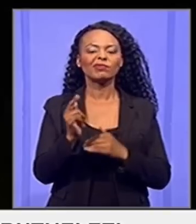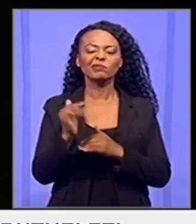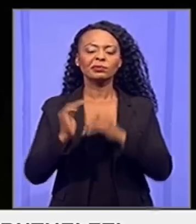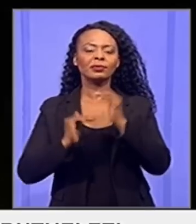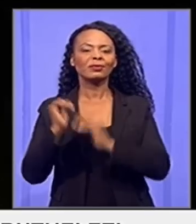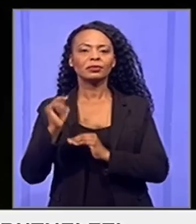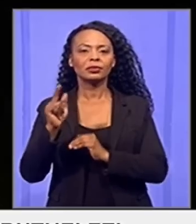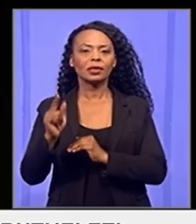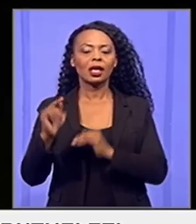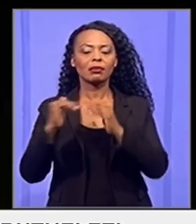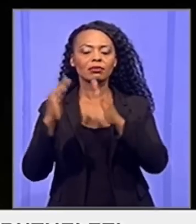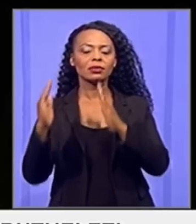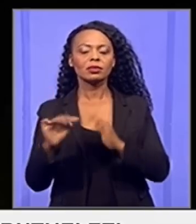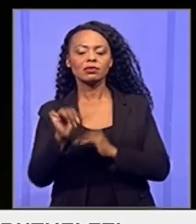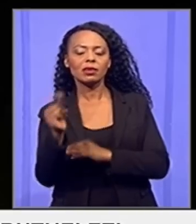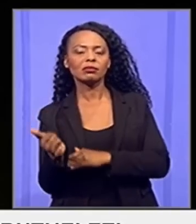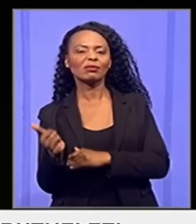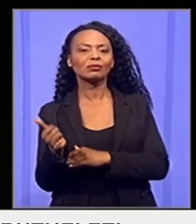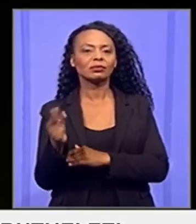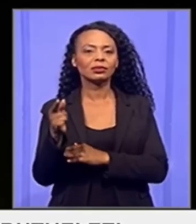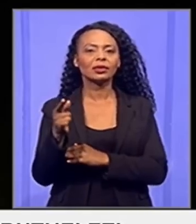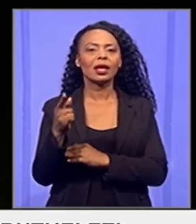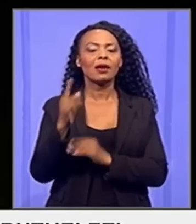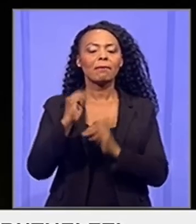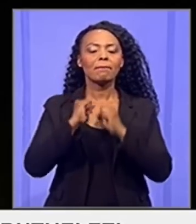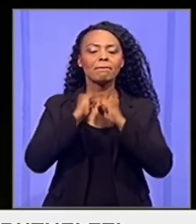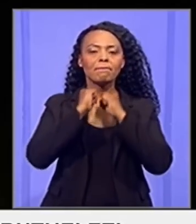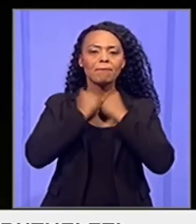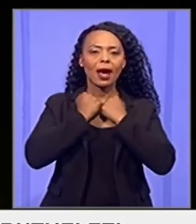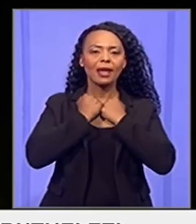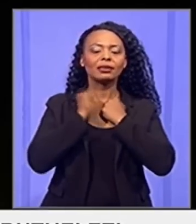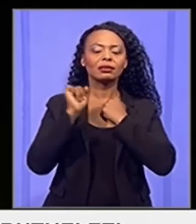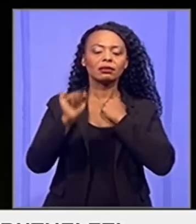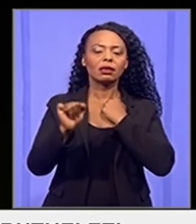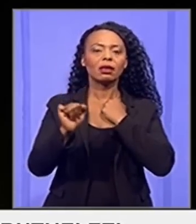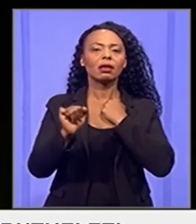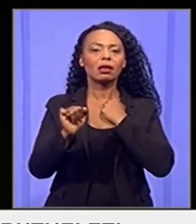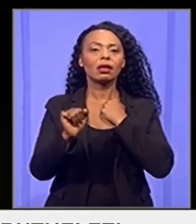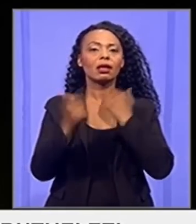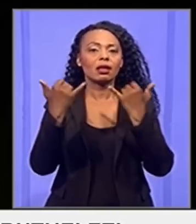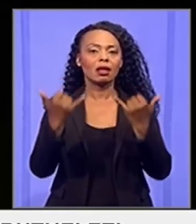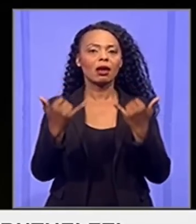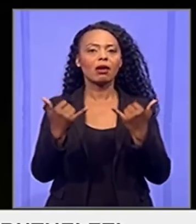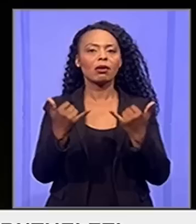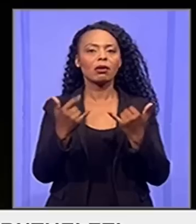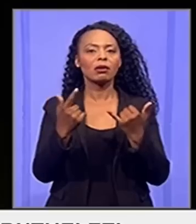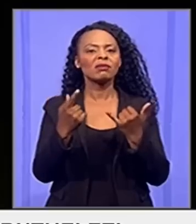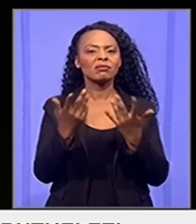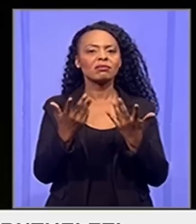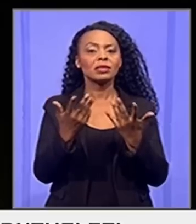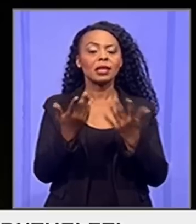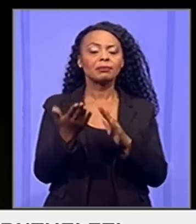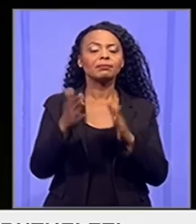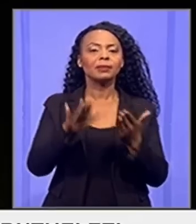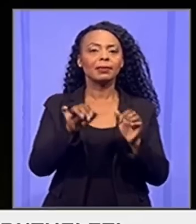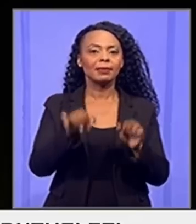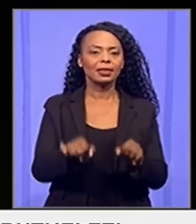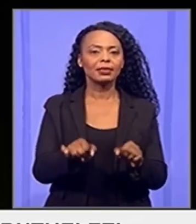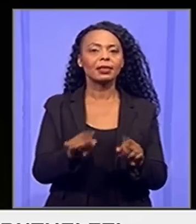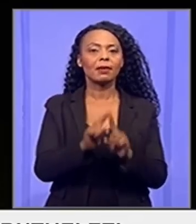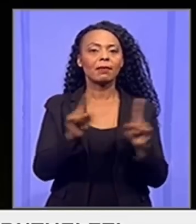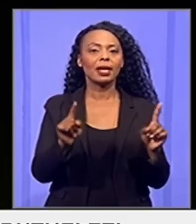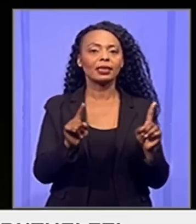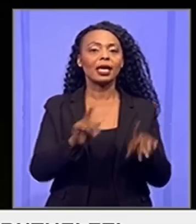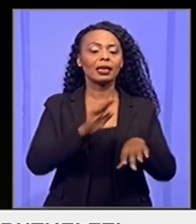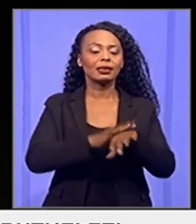Princess Magogo ka jalo jaaka tlhokafetse kgotsa furaletse lefatshe le le ka kwano o santse a tsewa jaaka ngwana ke ka mo ina reng ga setopo sa gagwe